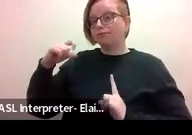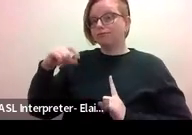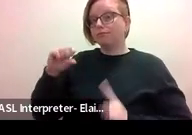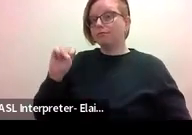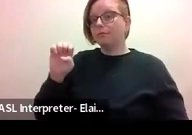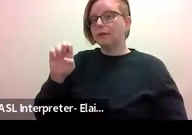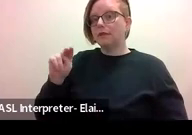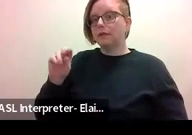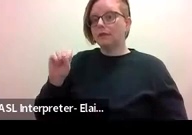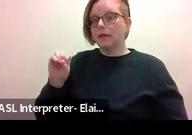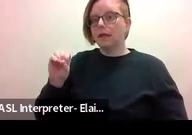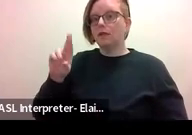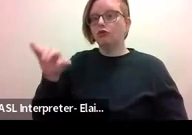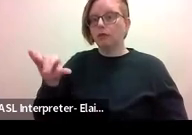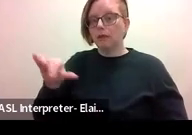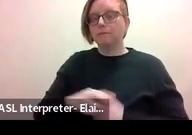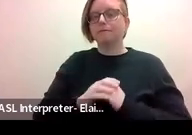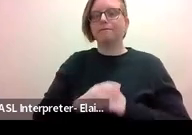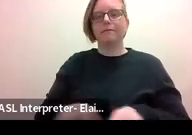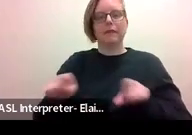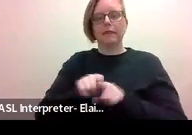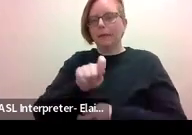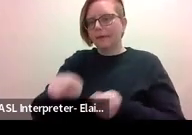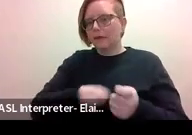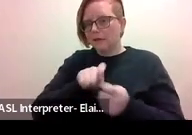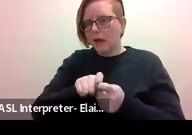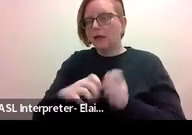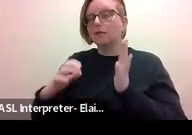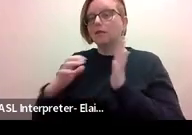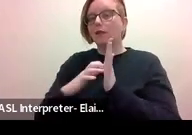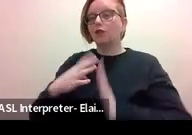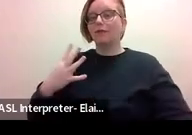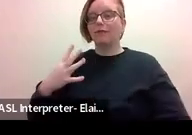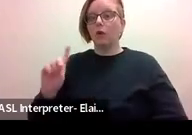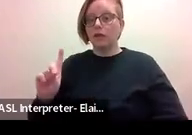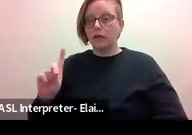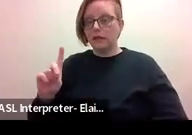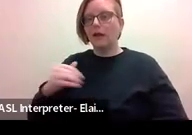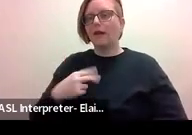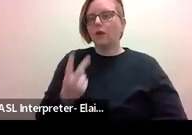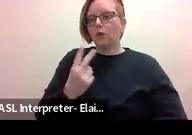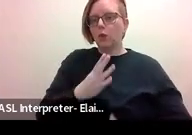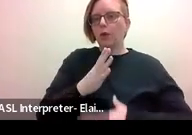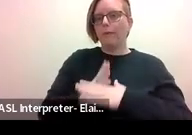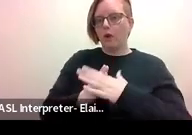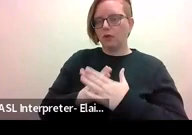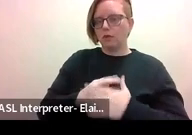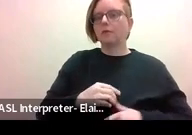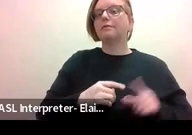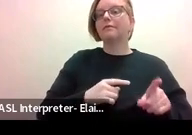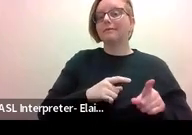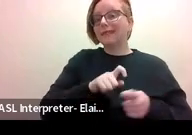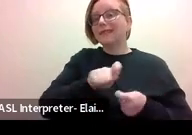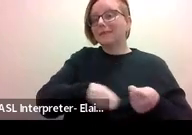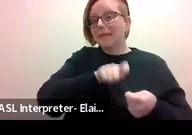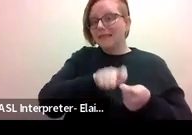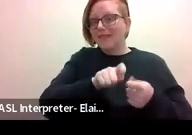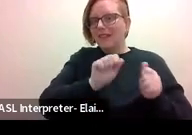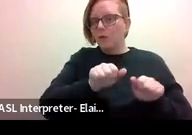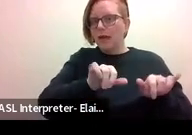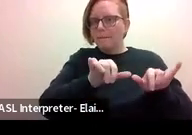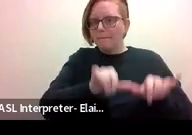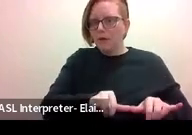And it's the same exact thing. So in section 4D, you're going to have those two parts. You're going to have your distinctly measurable and persistent gap in the